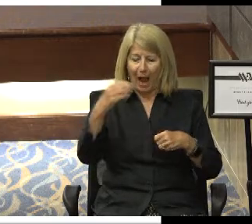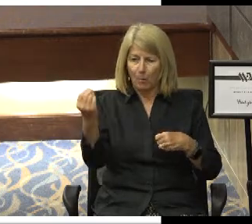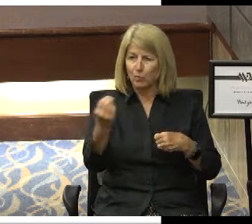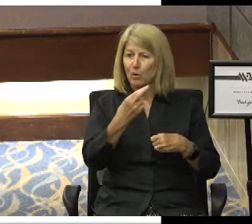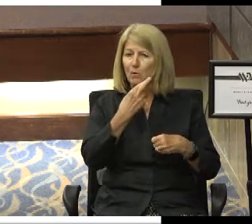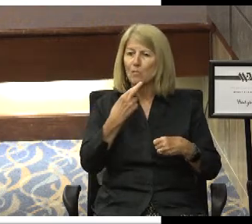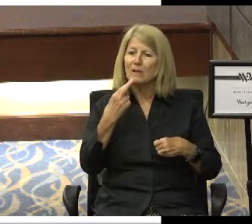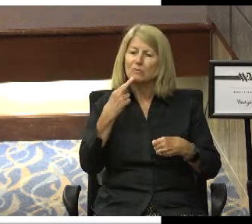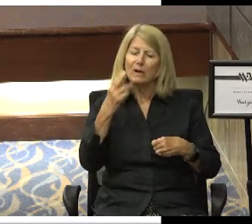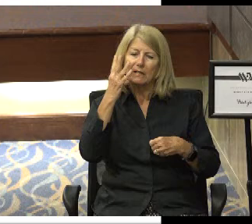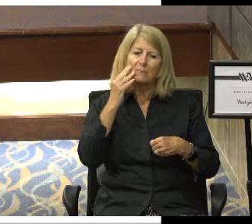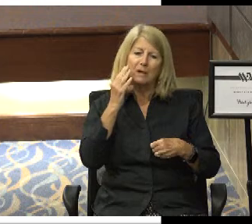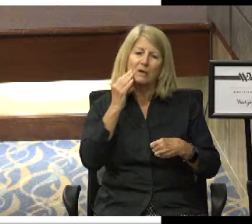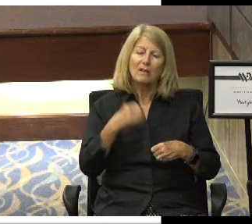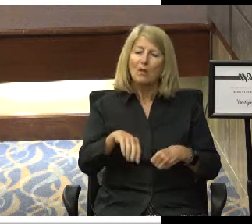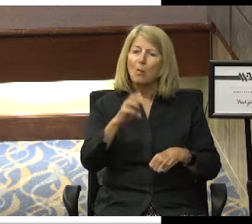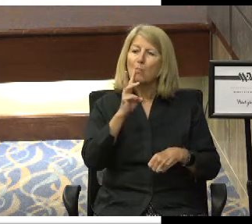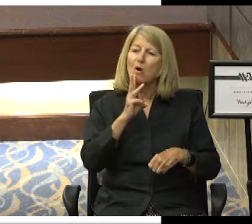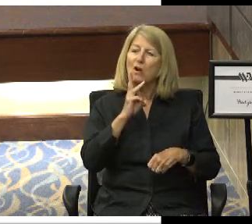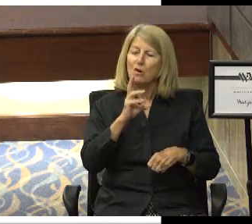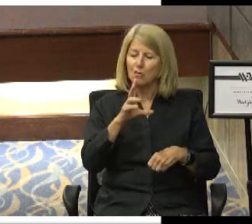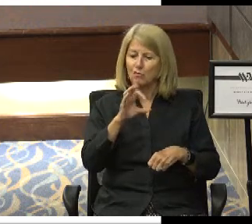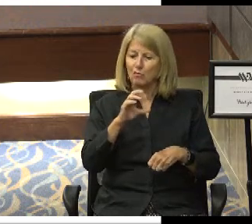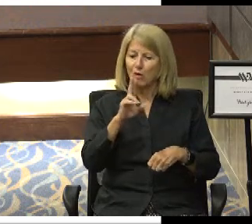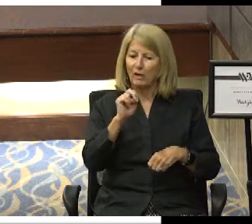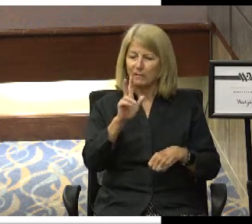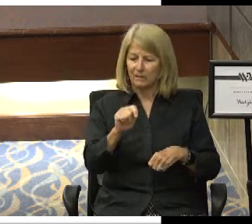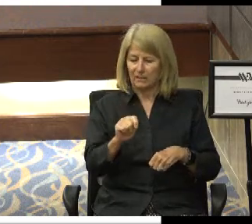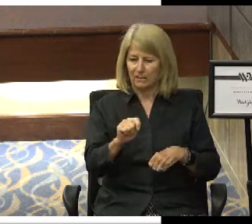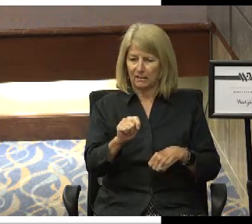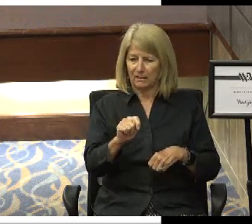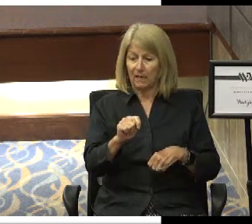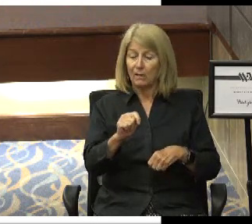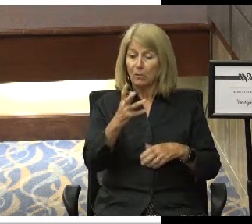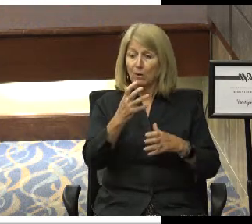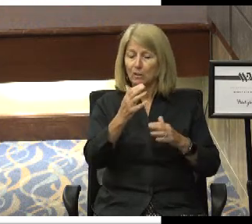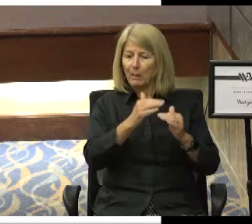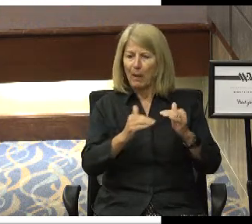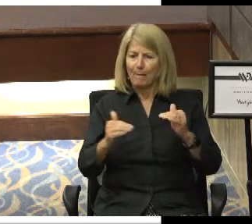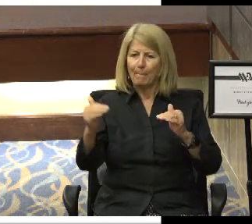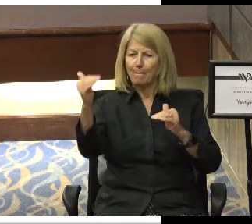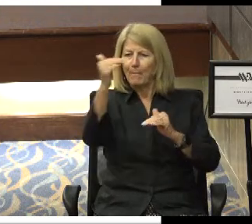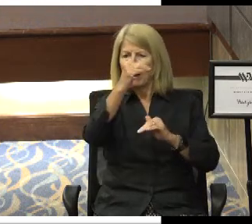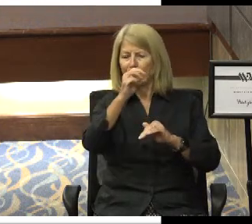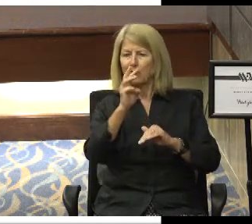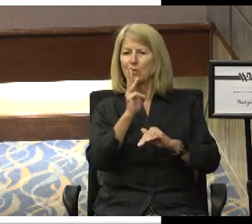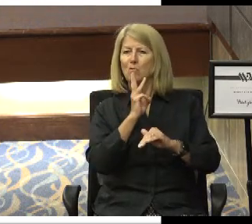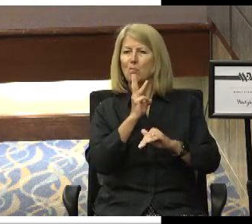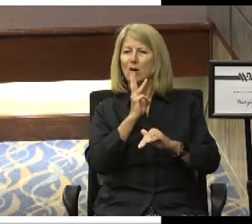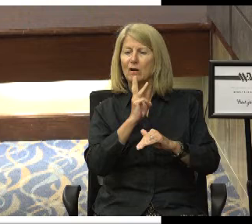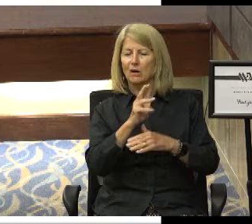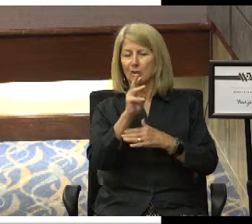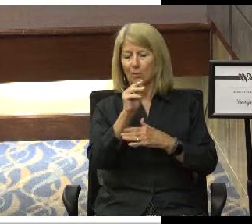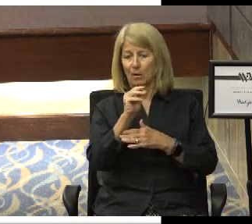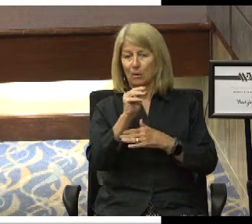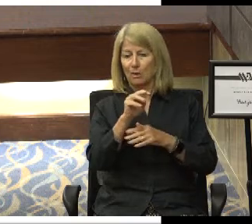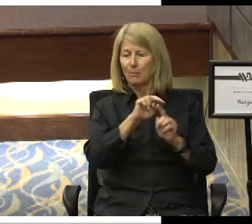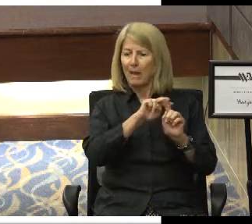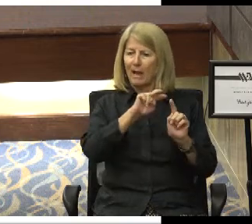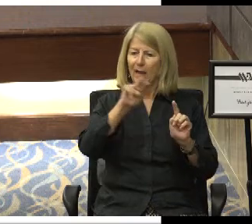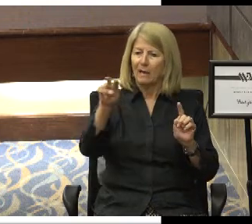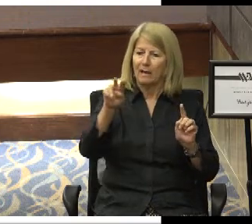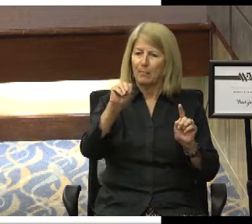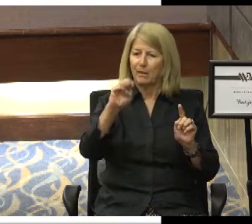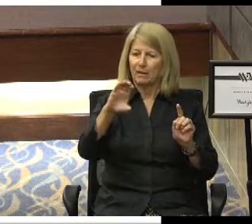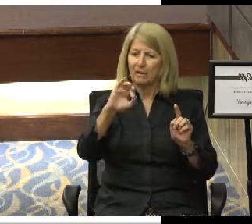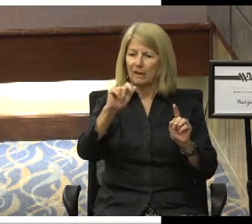at the waterfront. So you'll be able to be up above the water, looking at McLean Stadium, looking back at the Foster